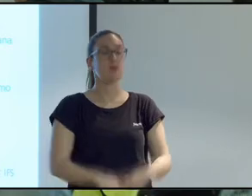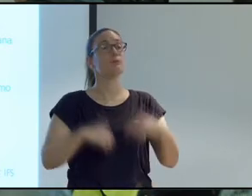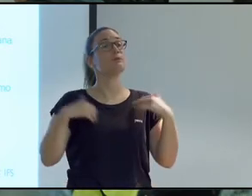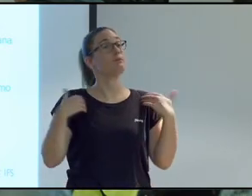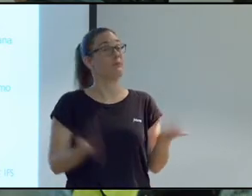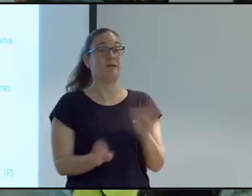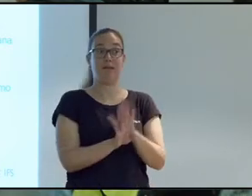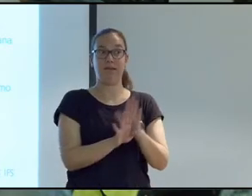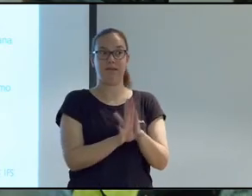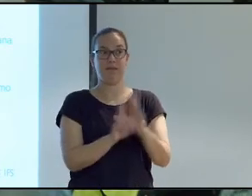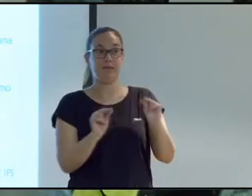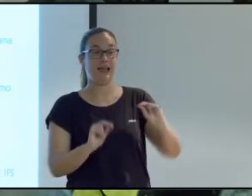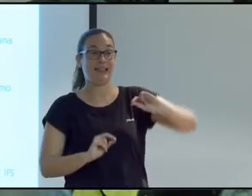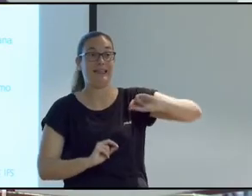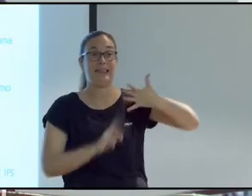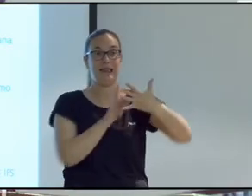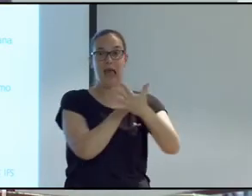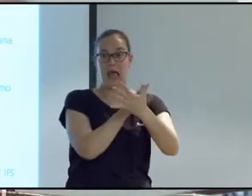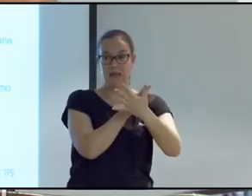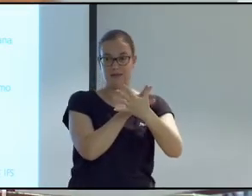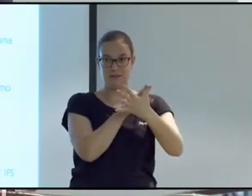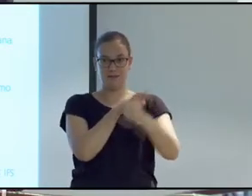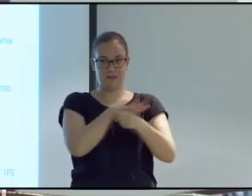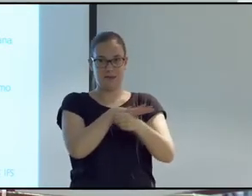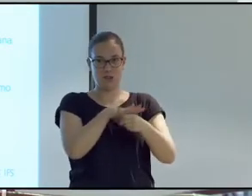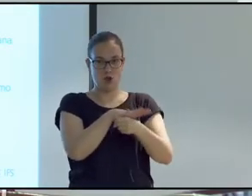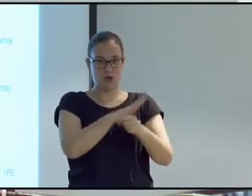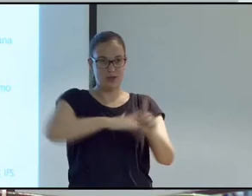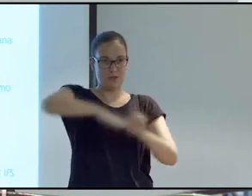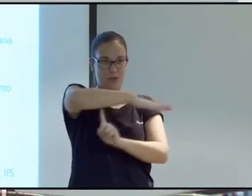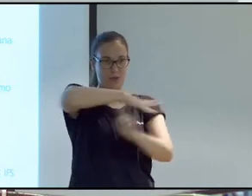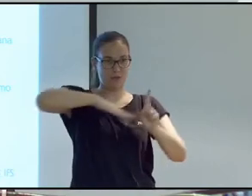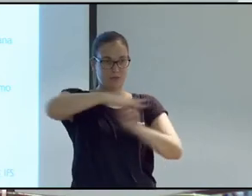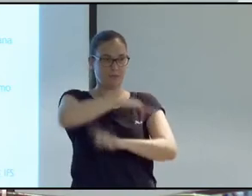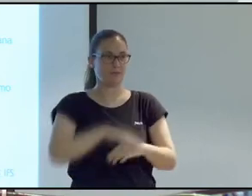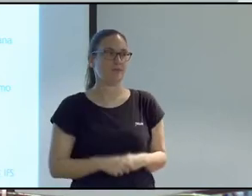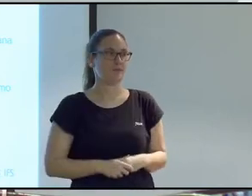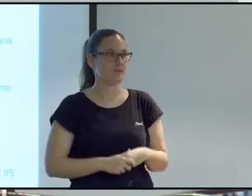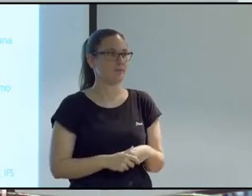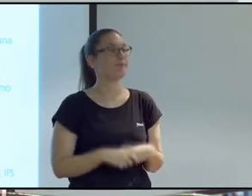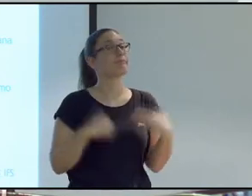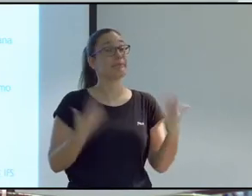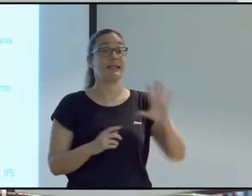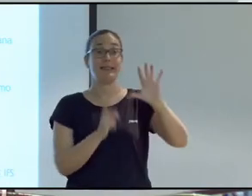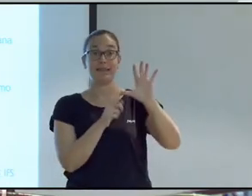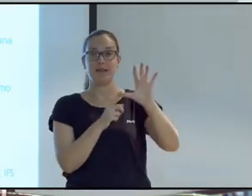And so now we're in the fifth dimension. We're close to the end of my intervention. We're talking